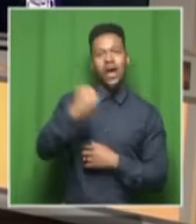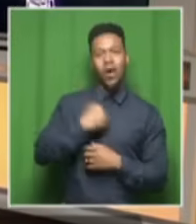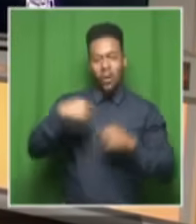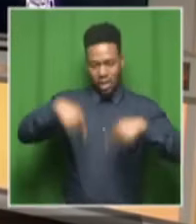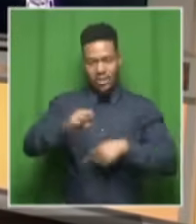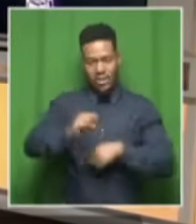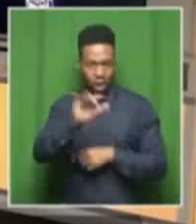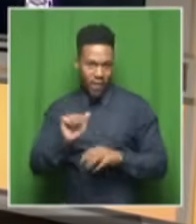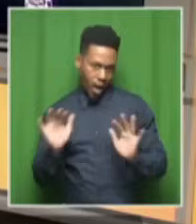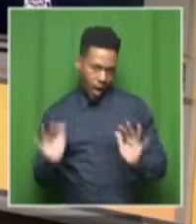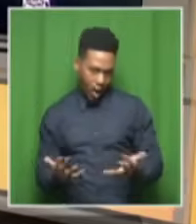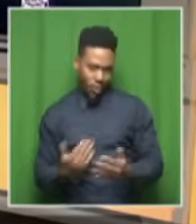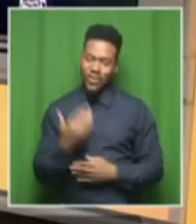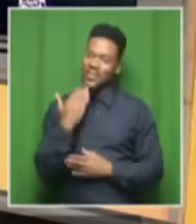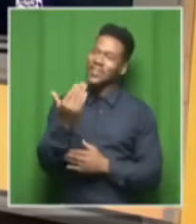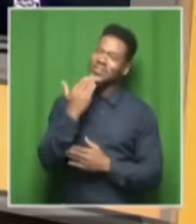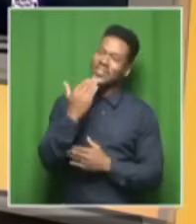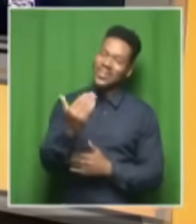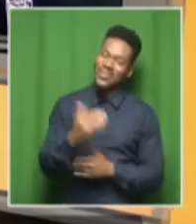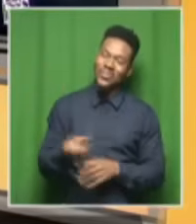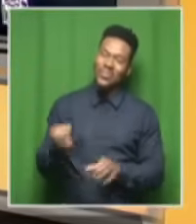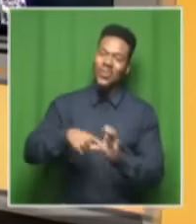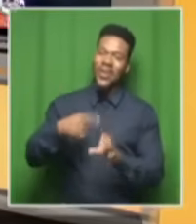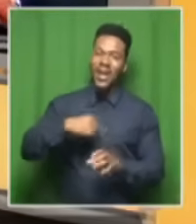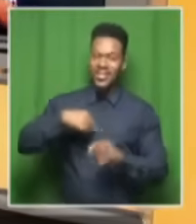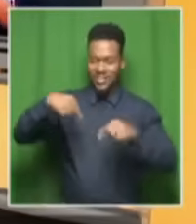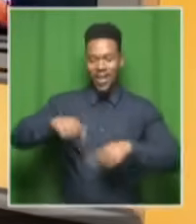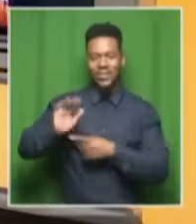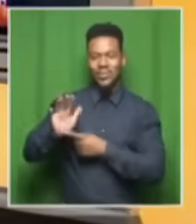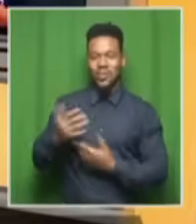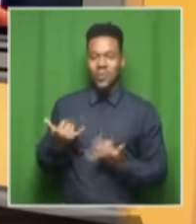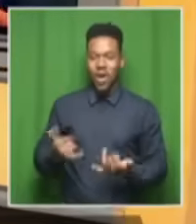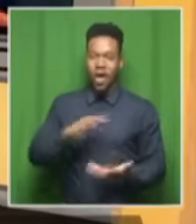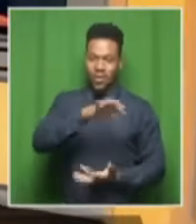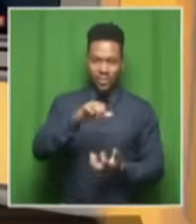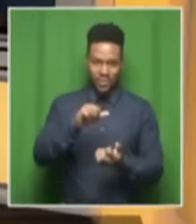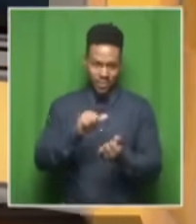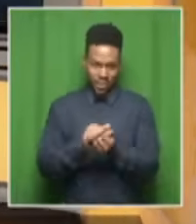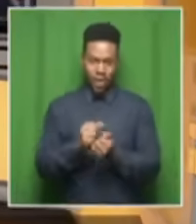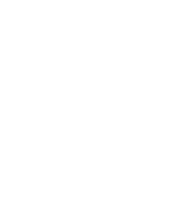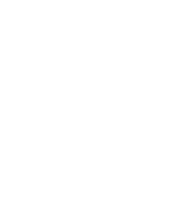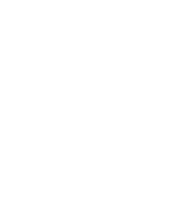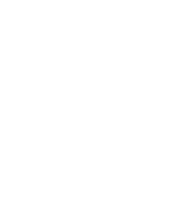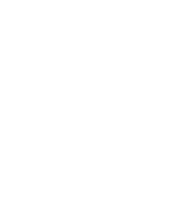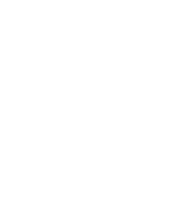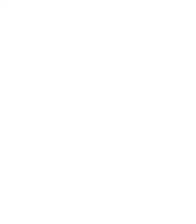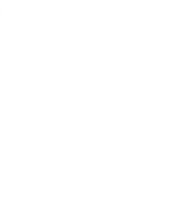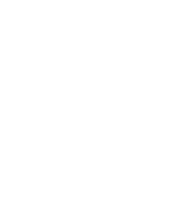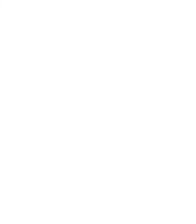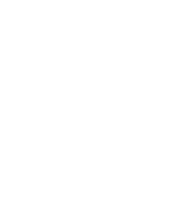South Africa. Thank you so much for joining us here on the program. And that wraps up the youth segment for today.